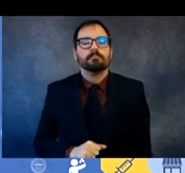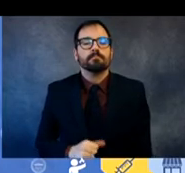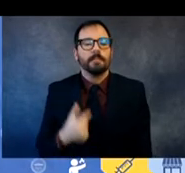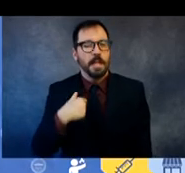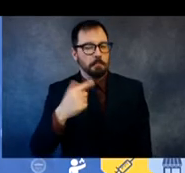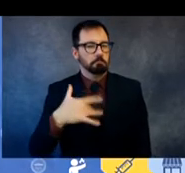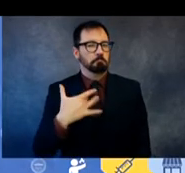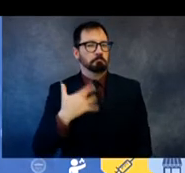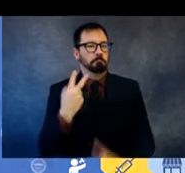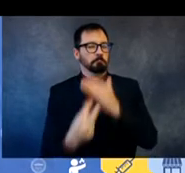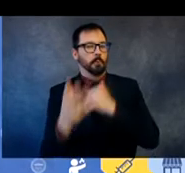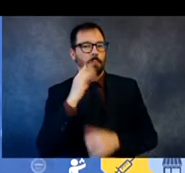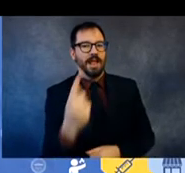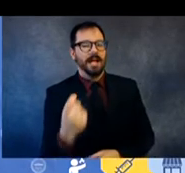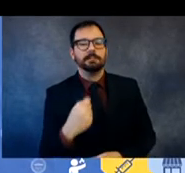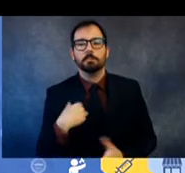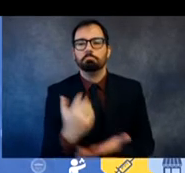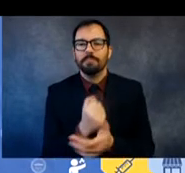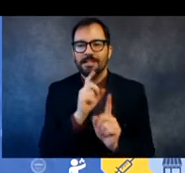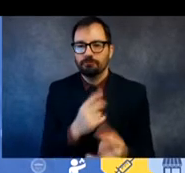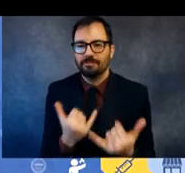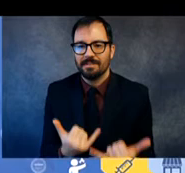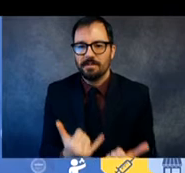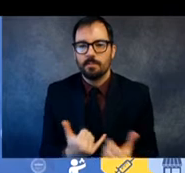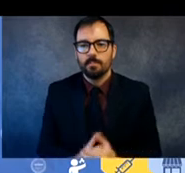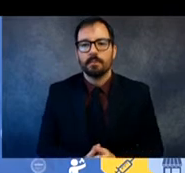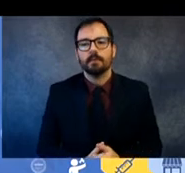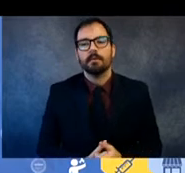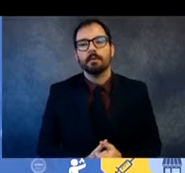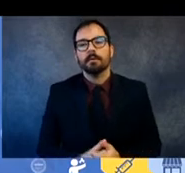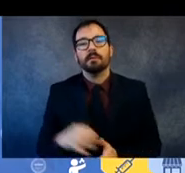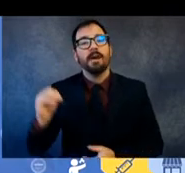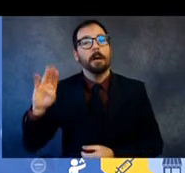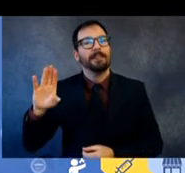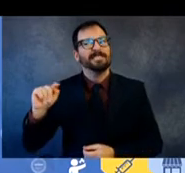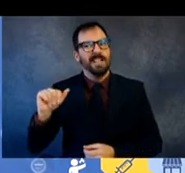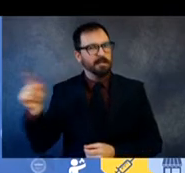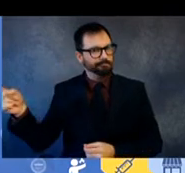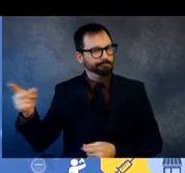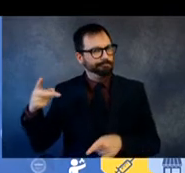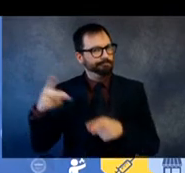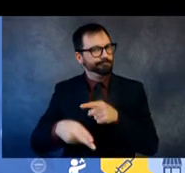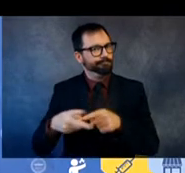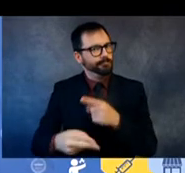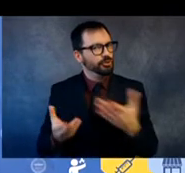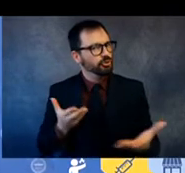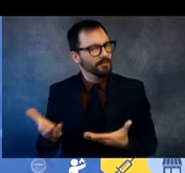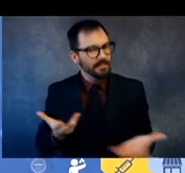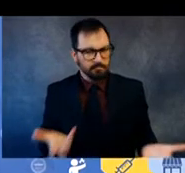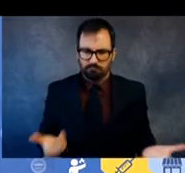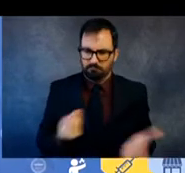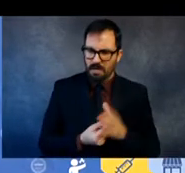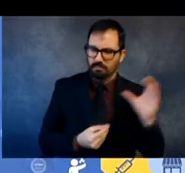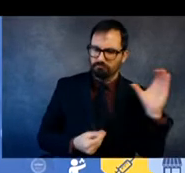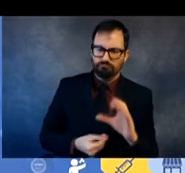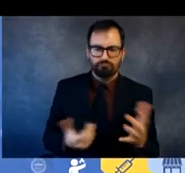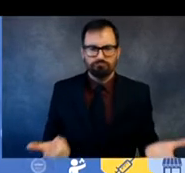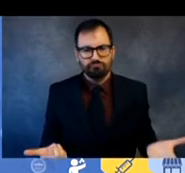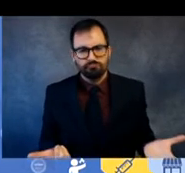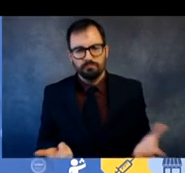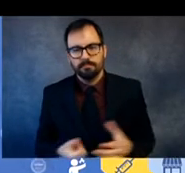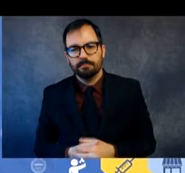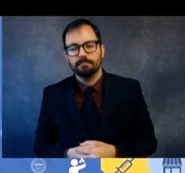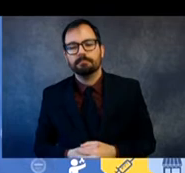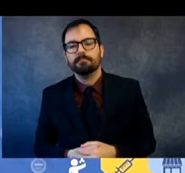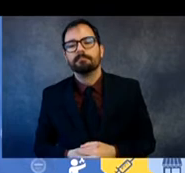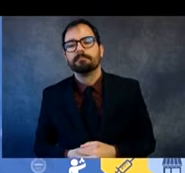to cut back on services, and also there's a move afoot, and I've been back